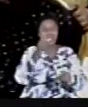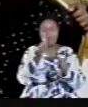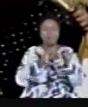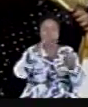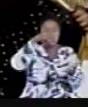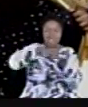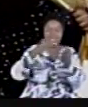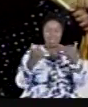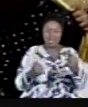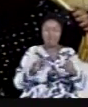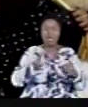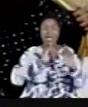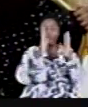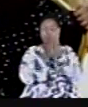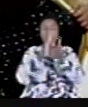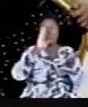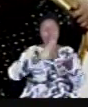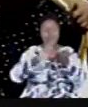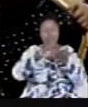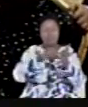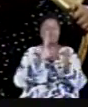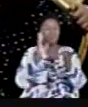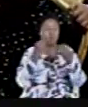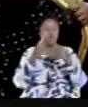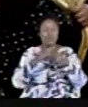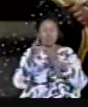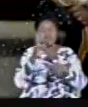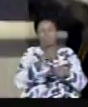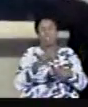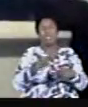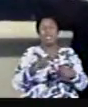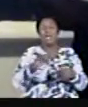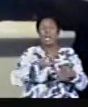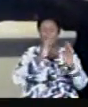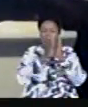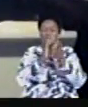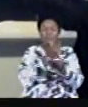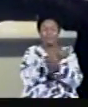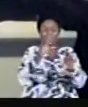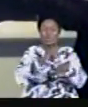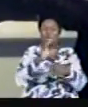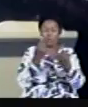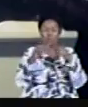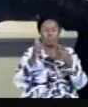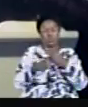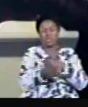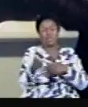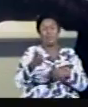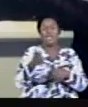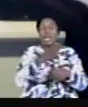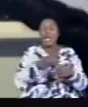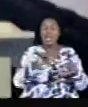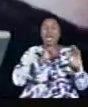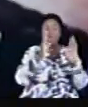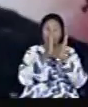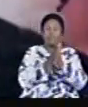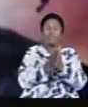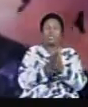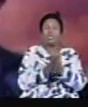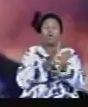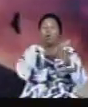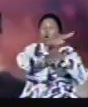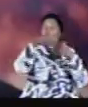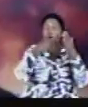pray forgiveness will come to them. I pray freedom will come to them. And I pray all the power